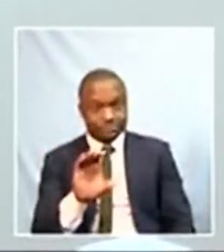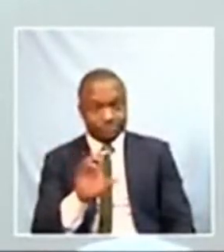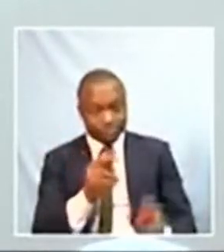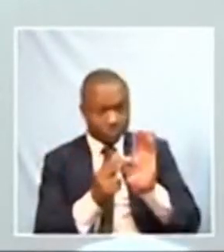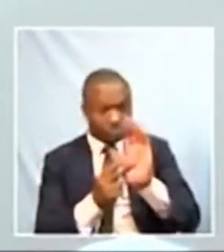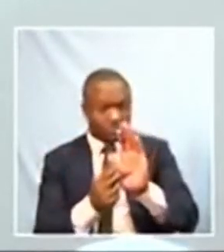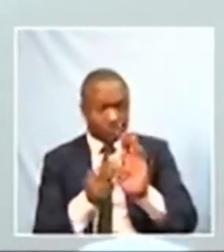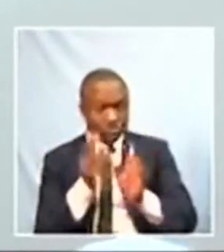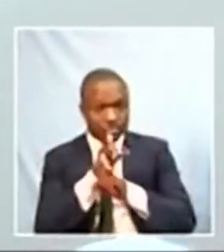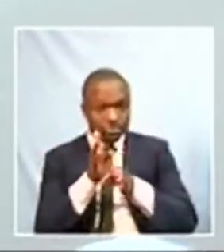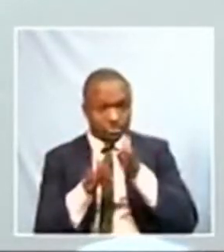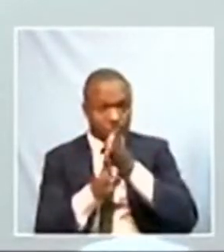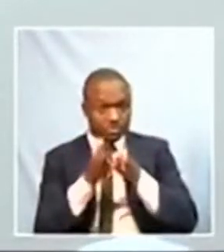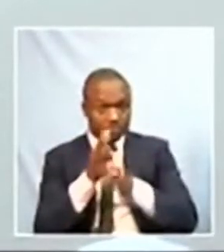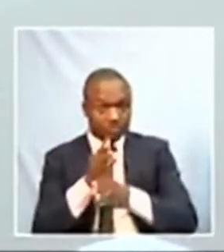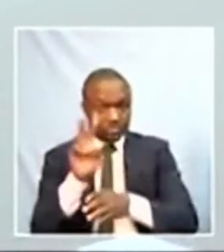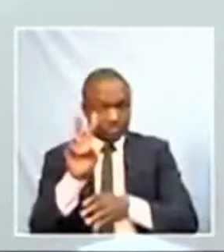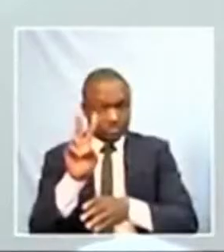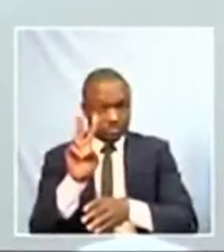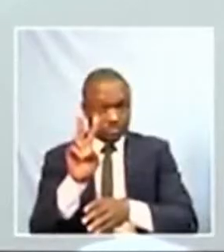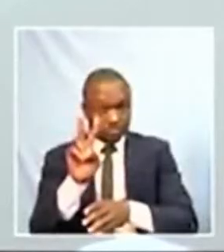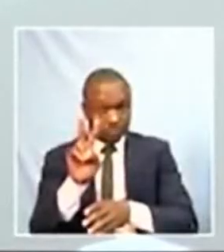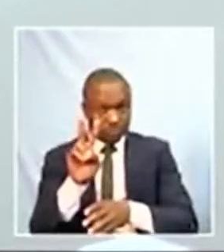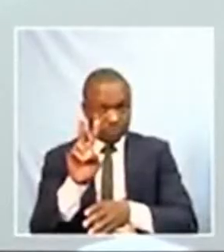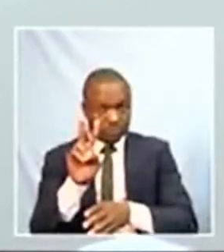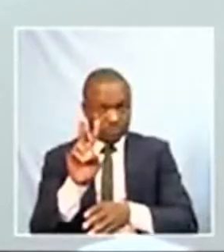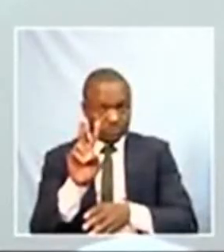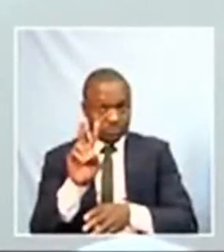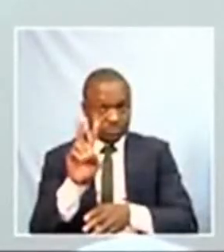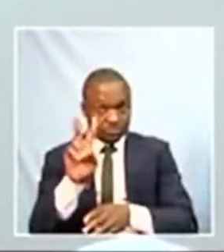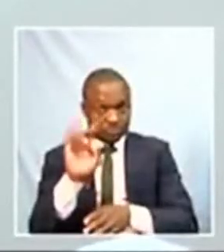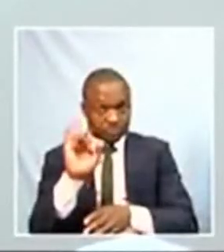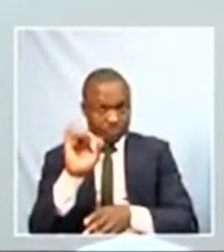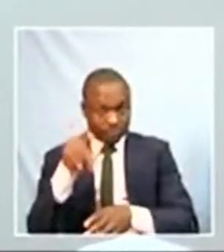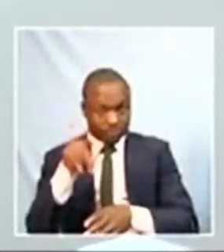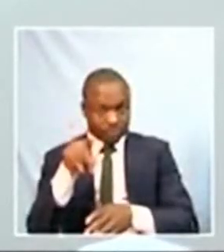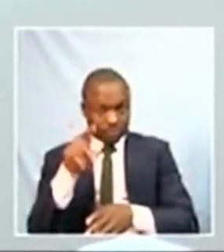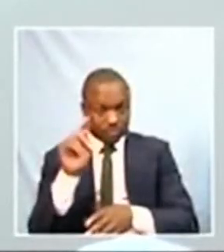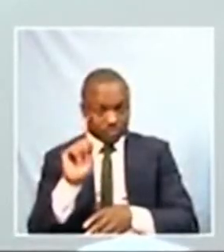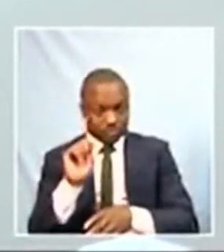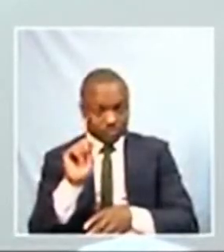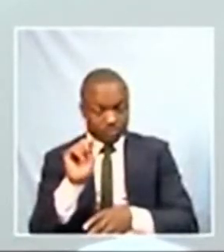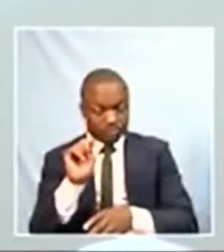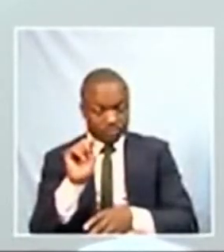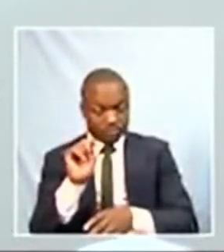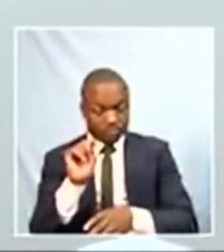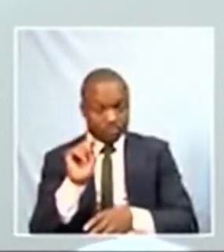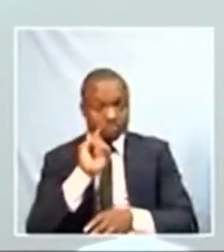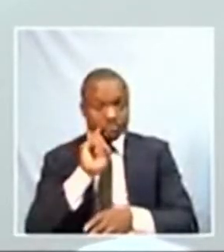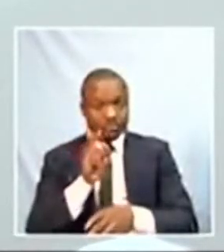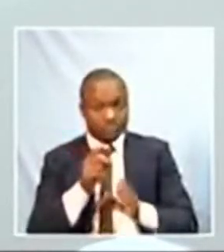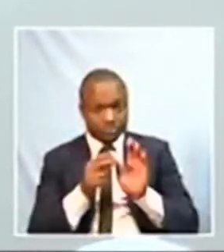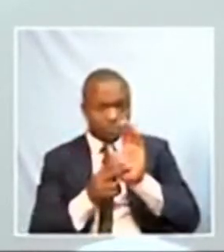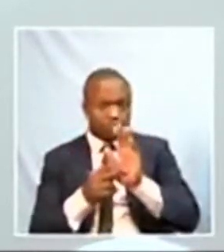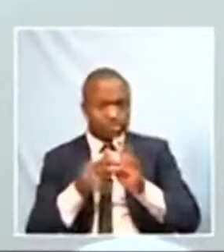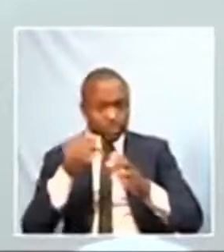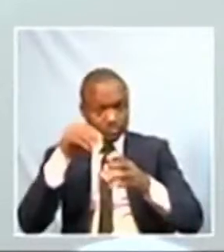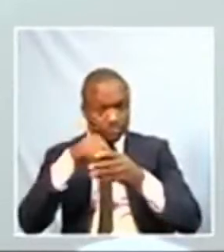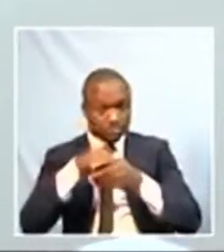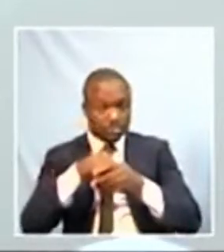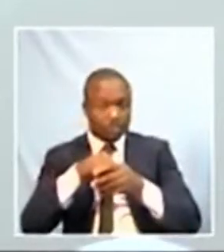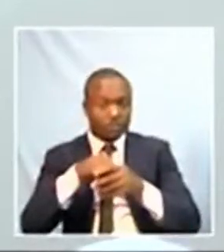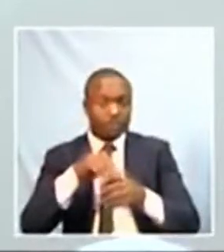written construction of 2 VIP toilets in, there's a typo error there. It's supposed to read in